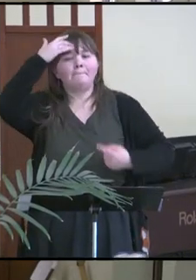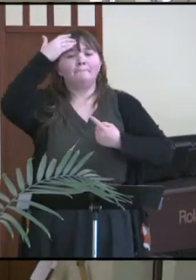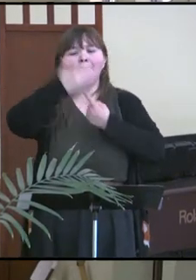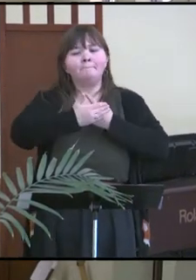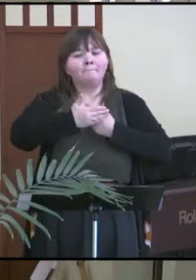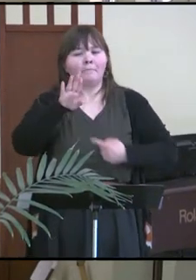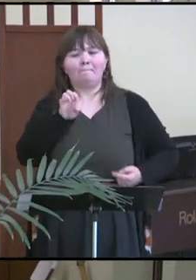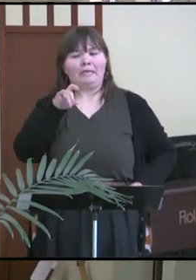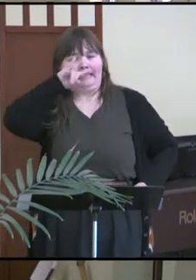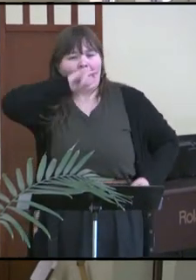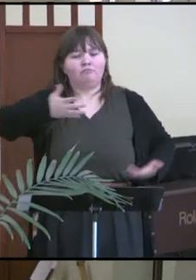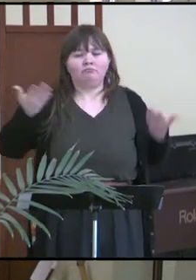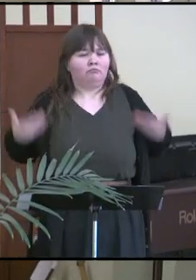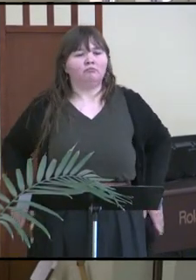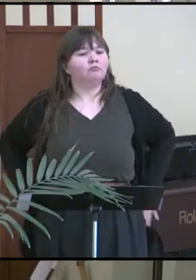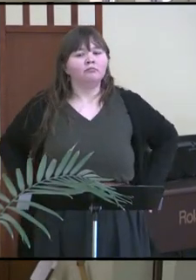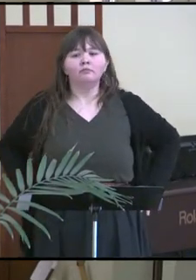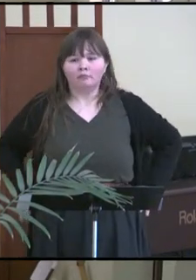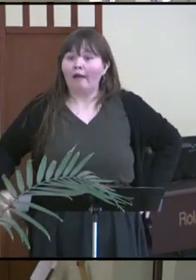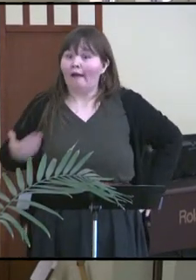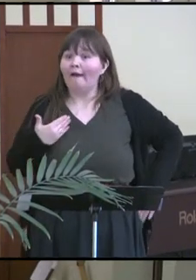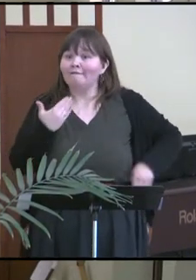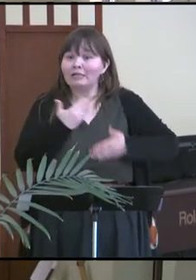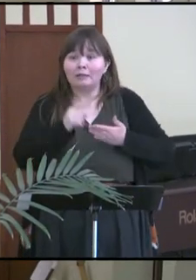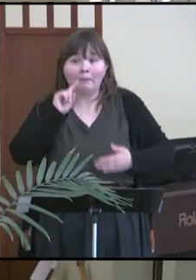We have some candy.